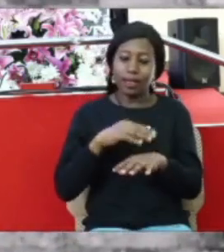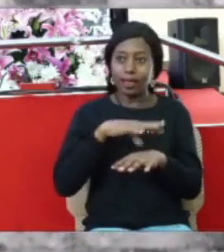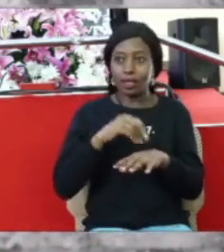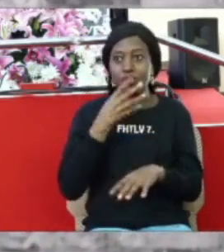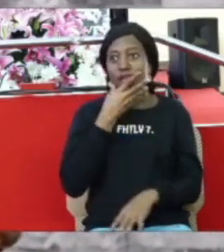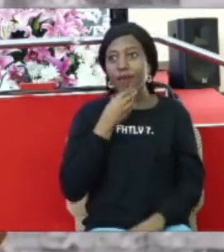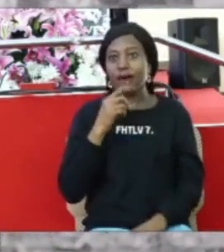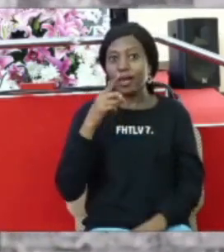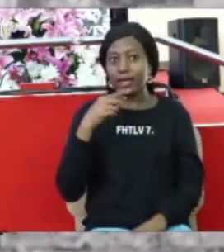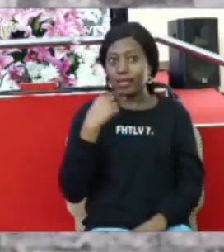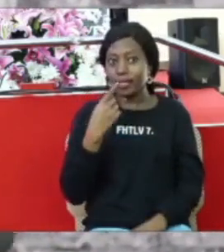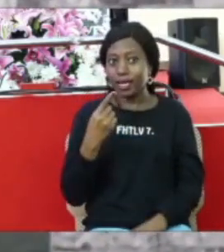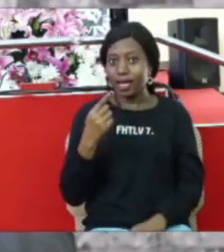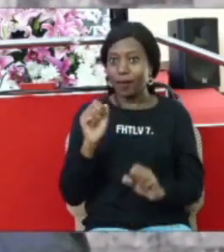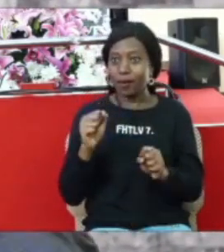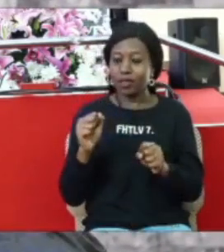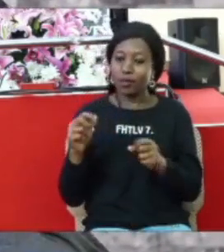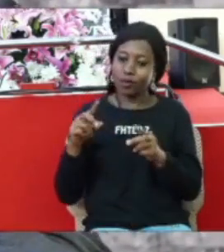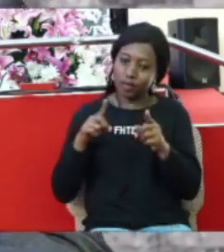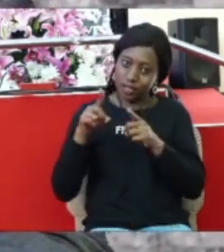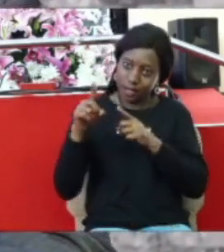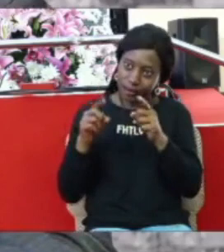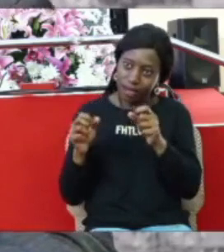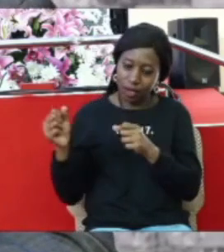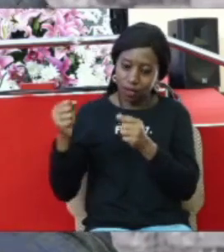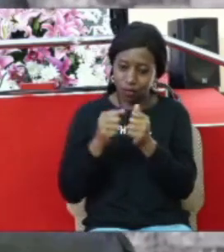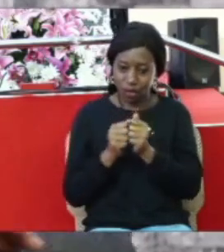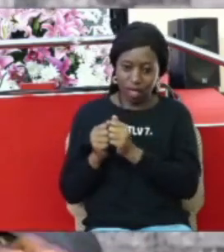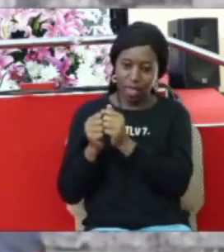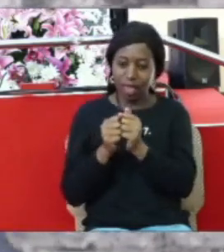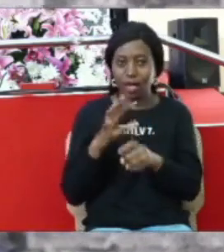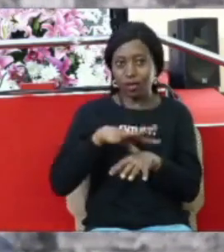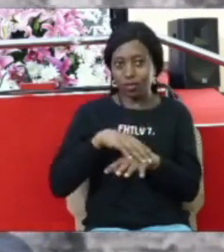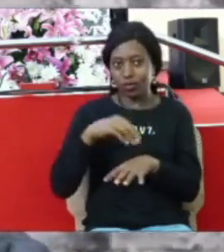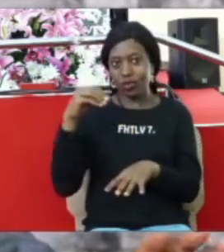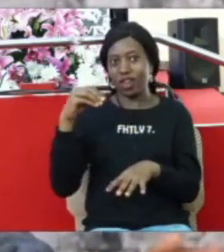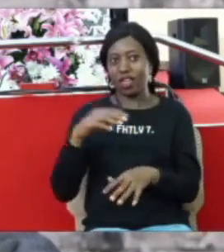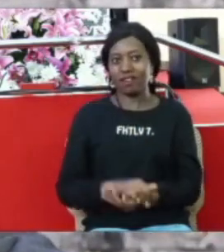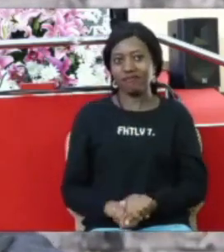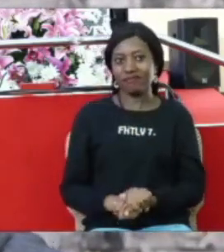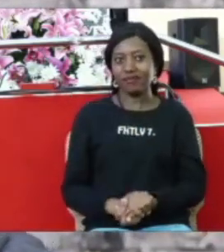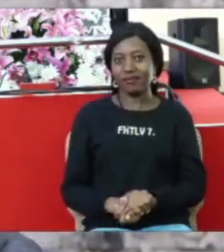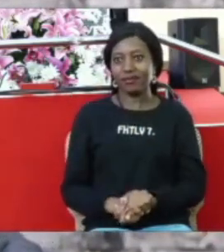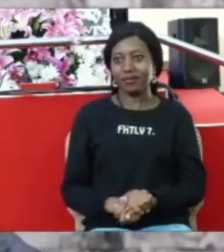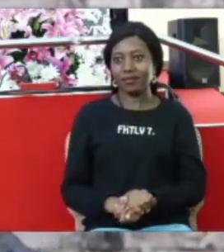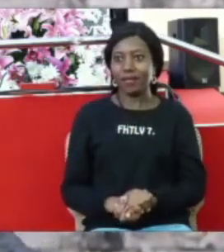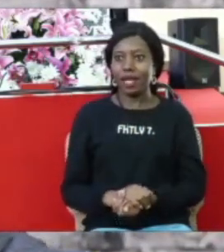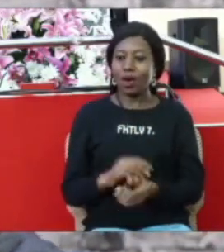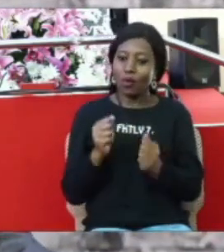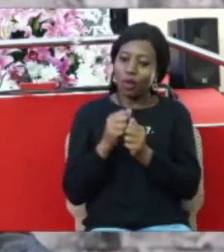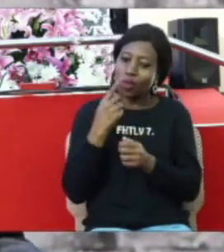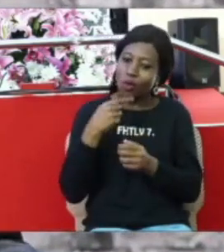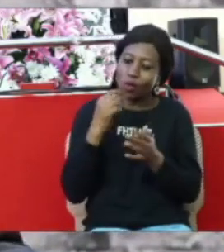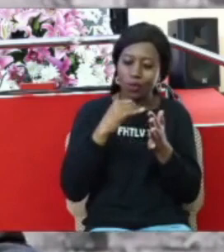I waited a couple of months. Ticket came for me. Where? Get into a plane to go where? Sweden. As who? Engineer. To do